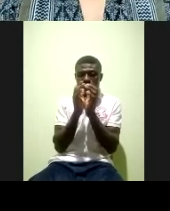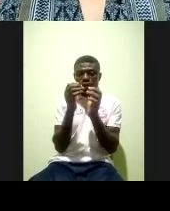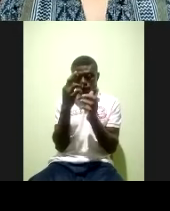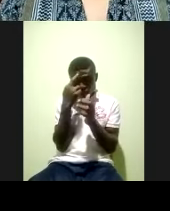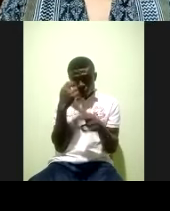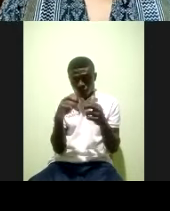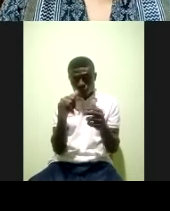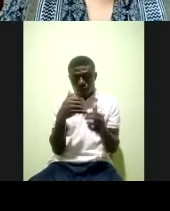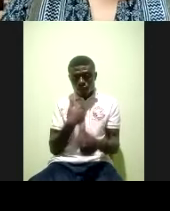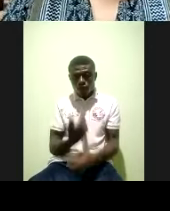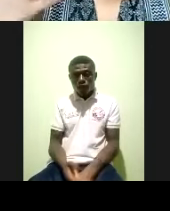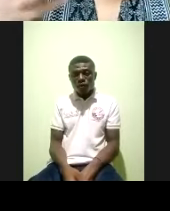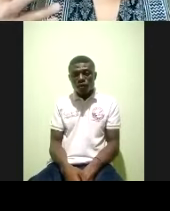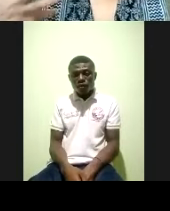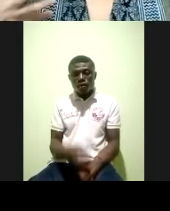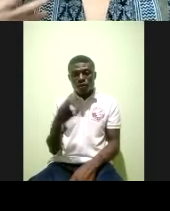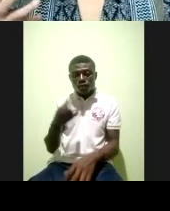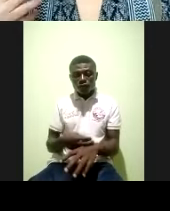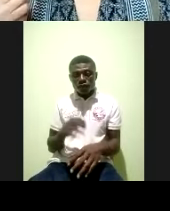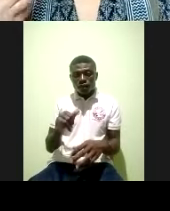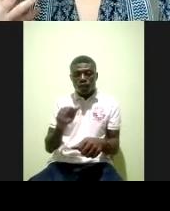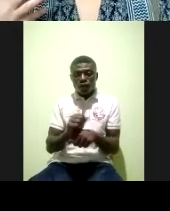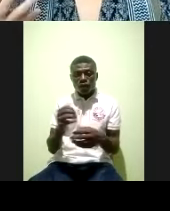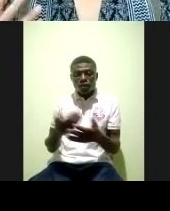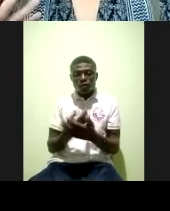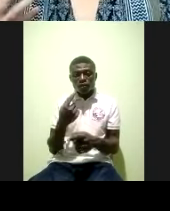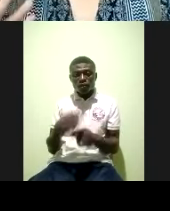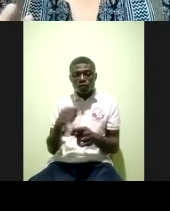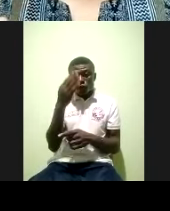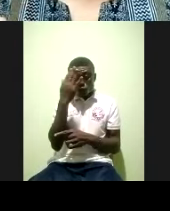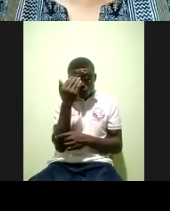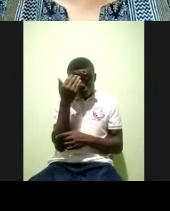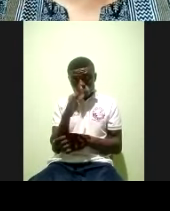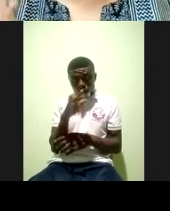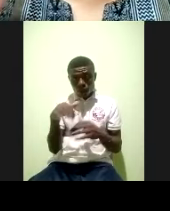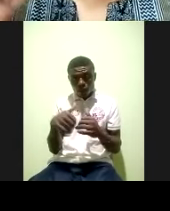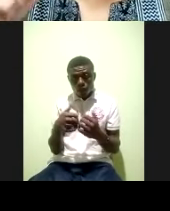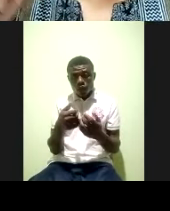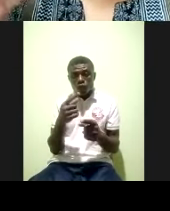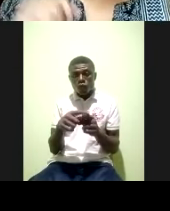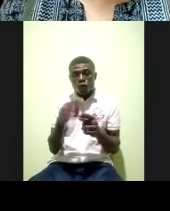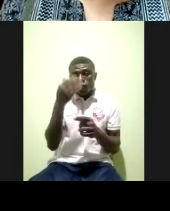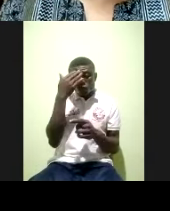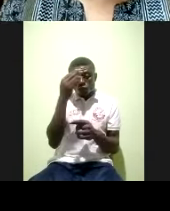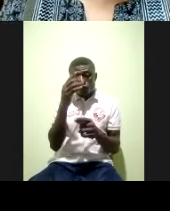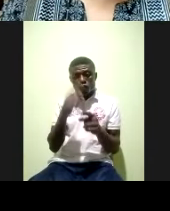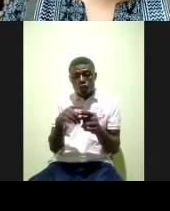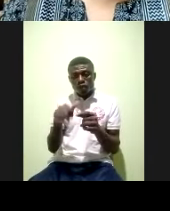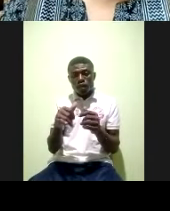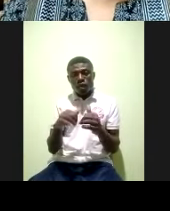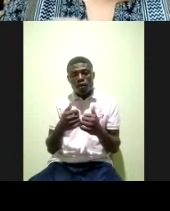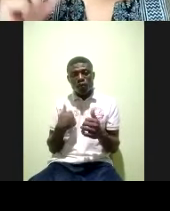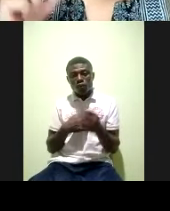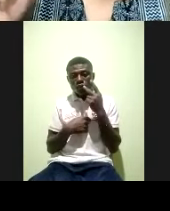for difficulty analyzing new words, because they don't know the phonetic rules, that why do we use CK at the end